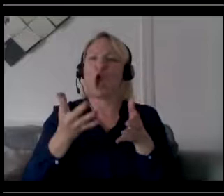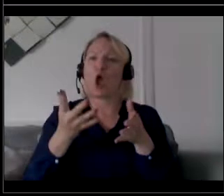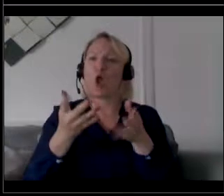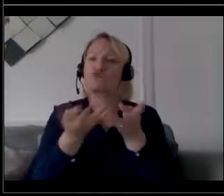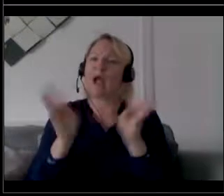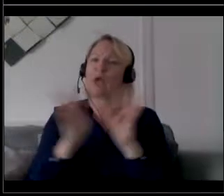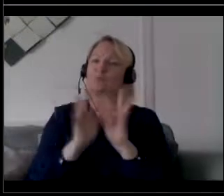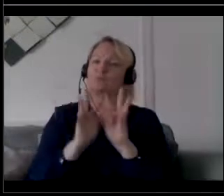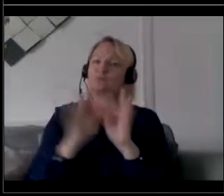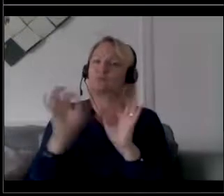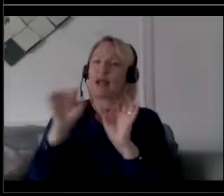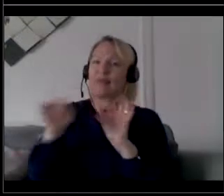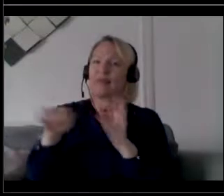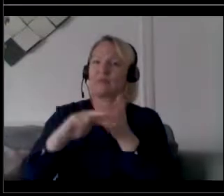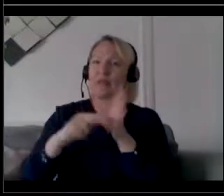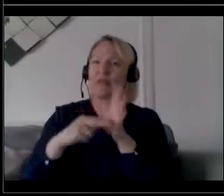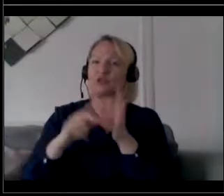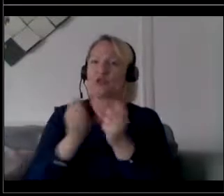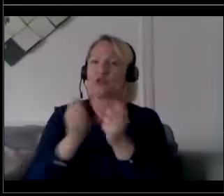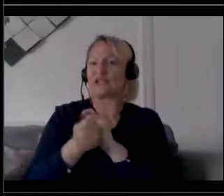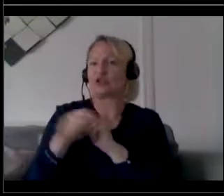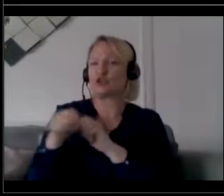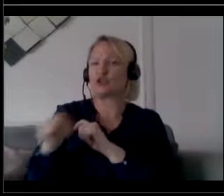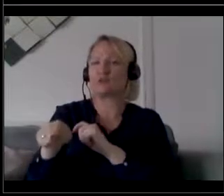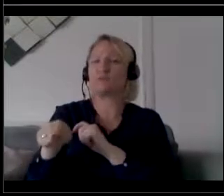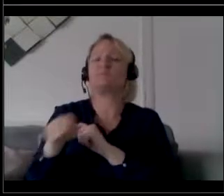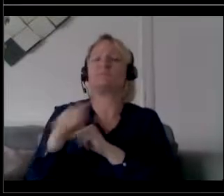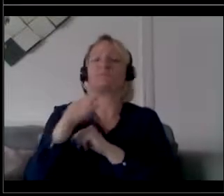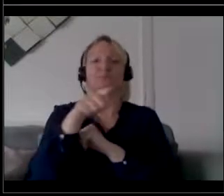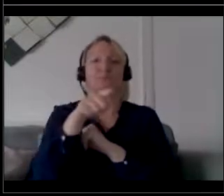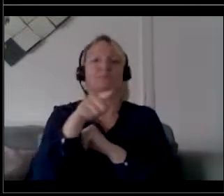that? Yeah, sure. Yeah, following